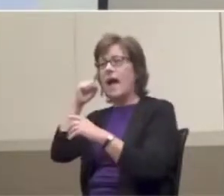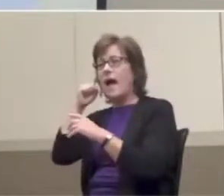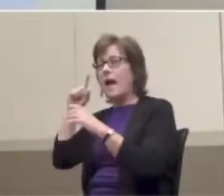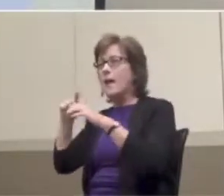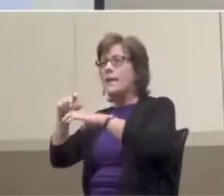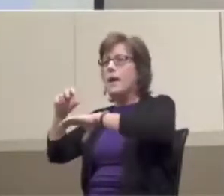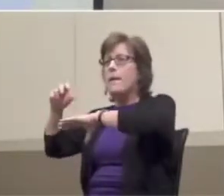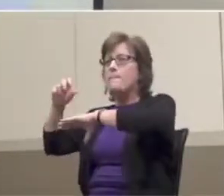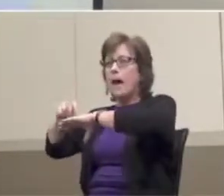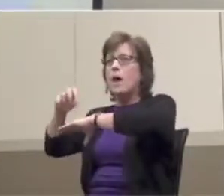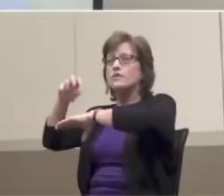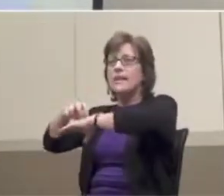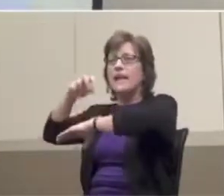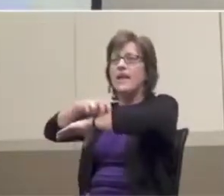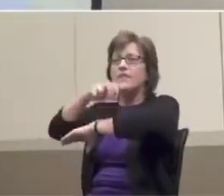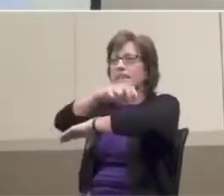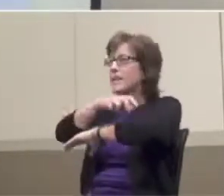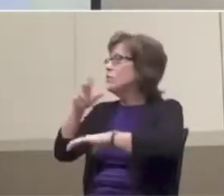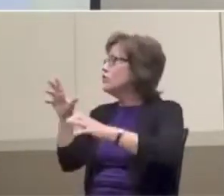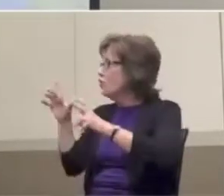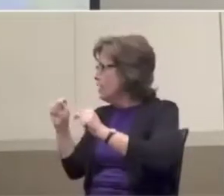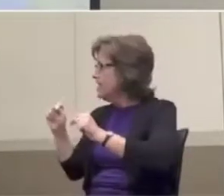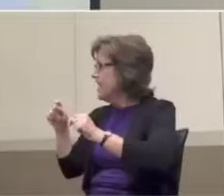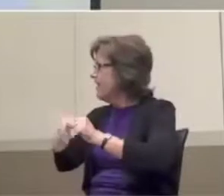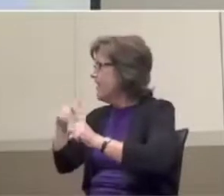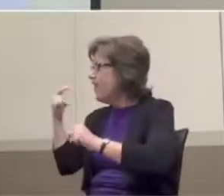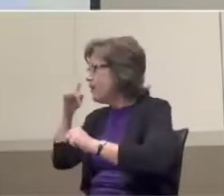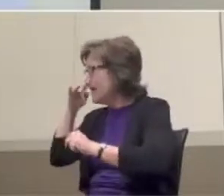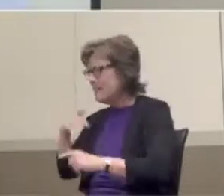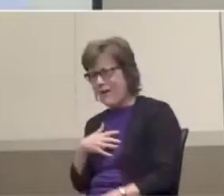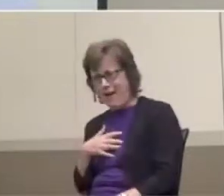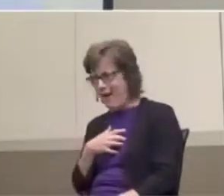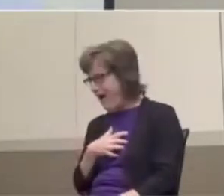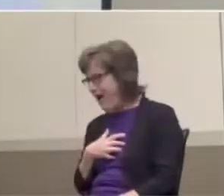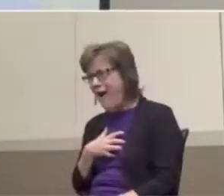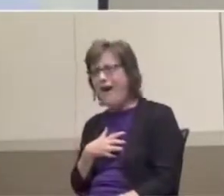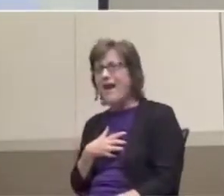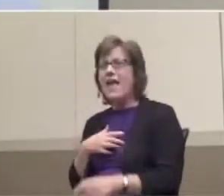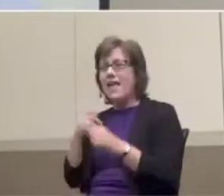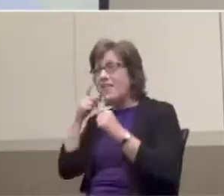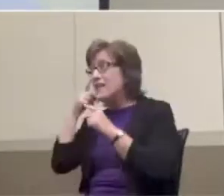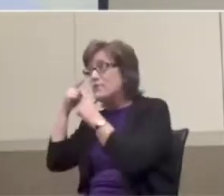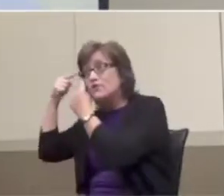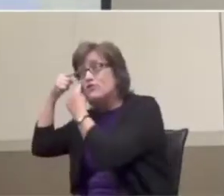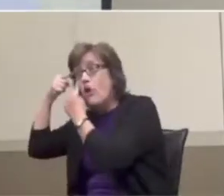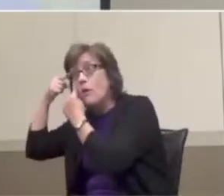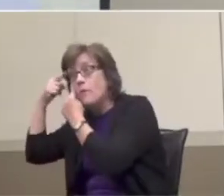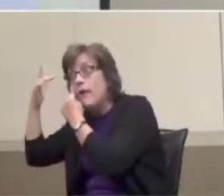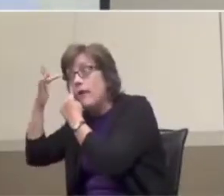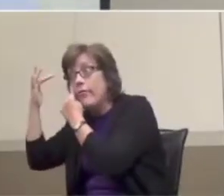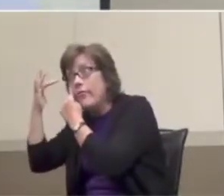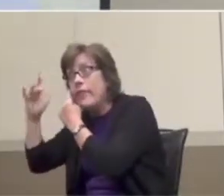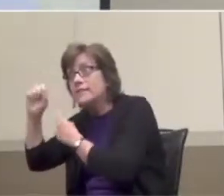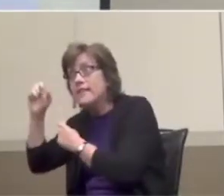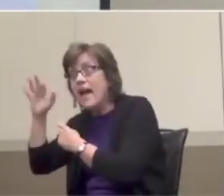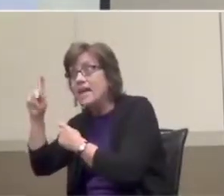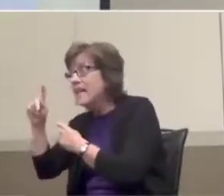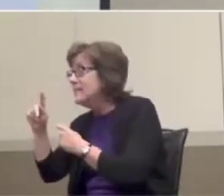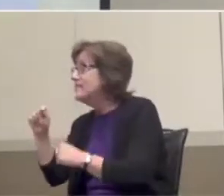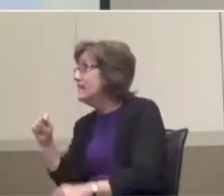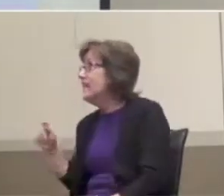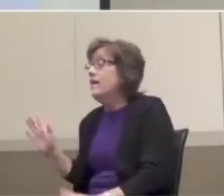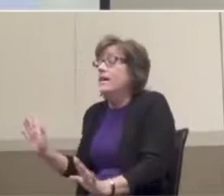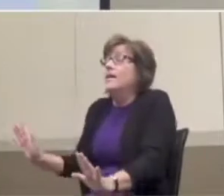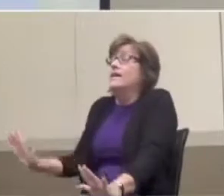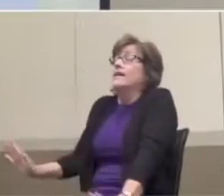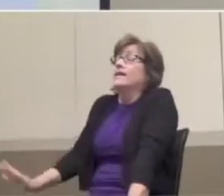out. Okay, as you can well imagine, because then he'd show them the socket, It was nasty, right? It was nasty. And so I